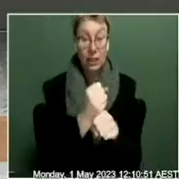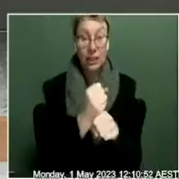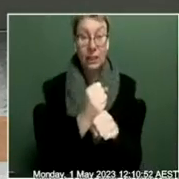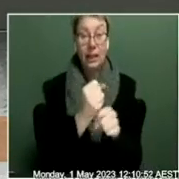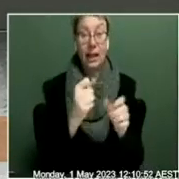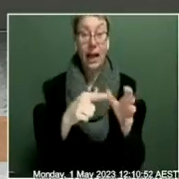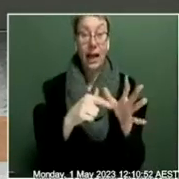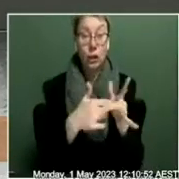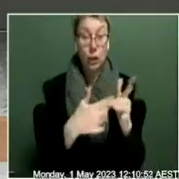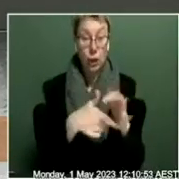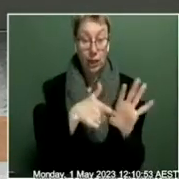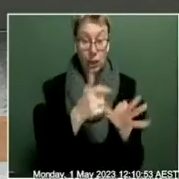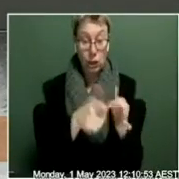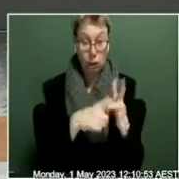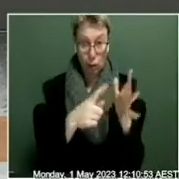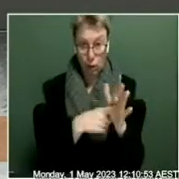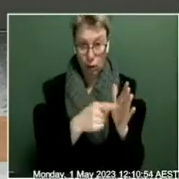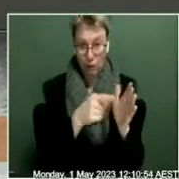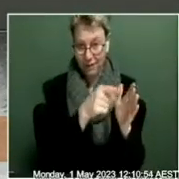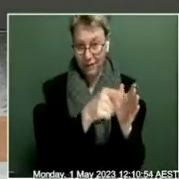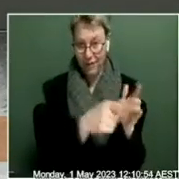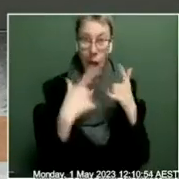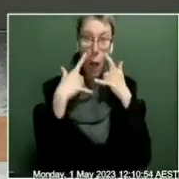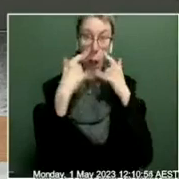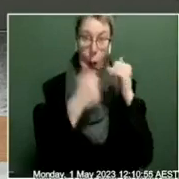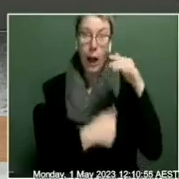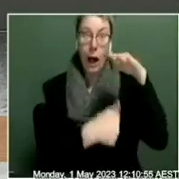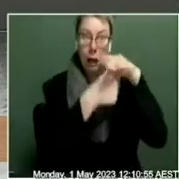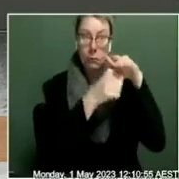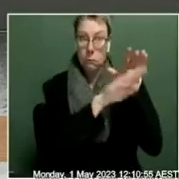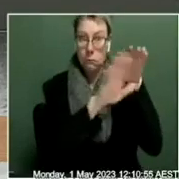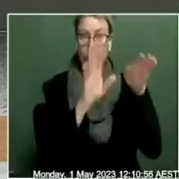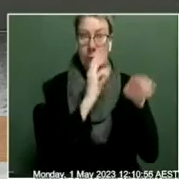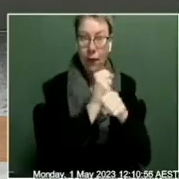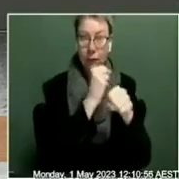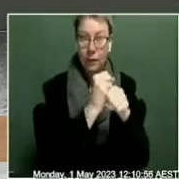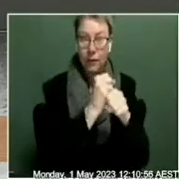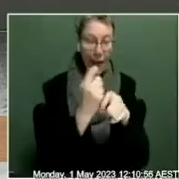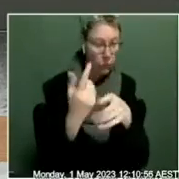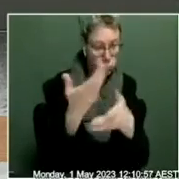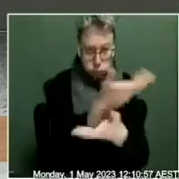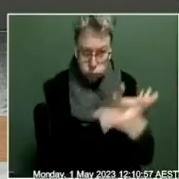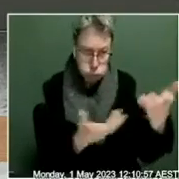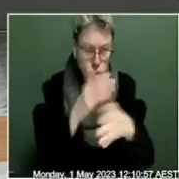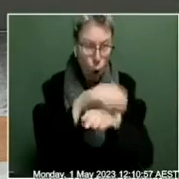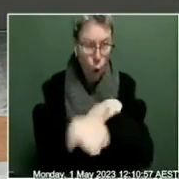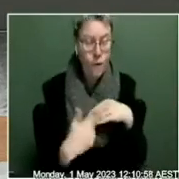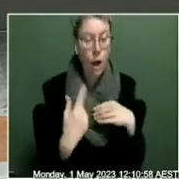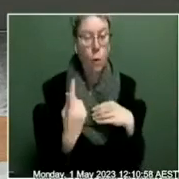If we could go to page 51 of that report, which is 0051.